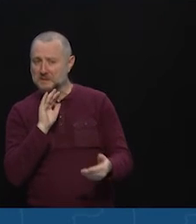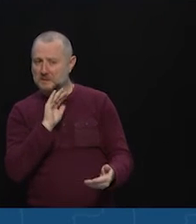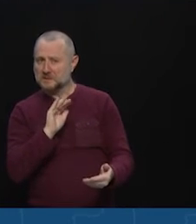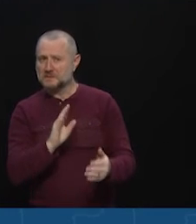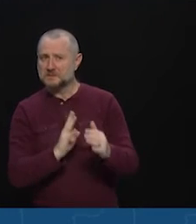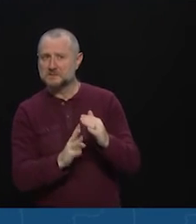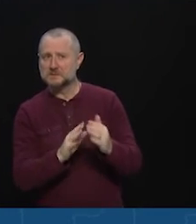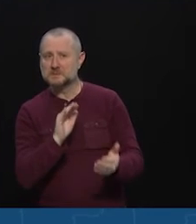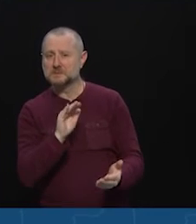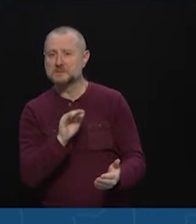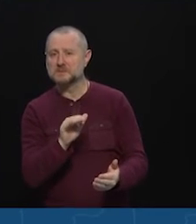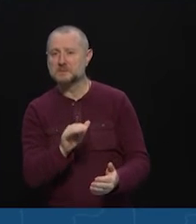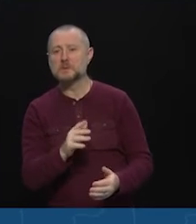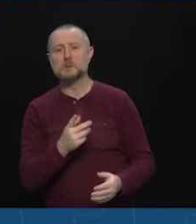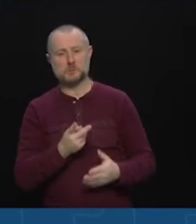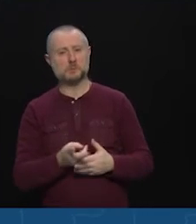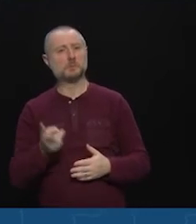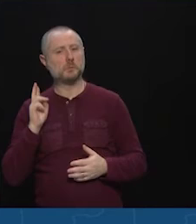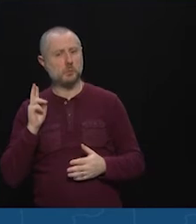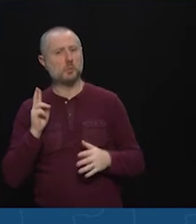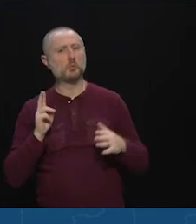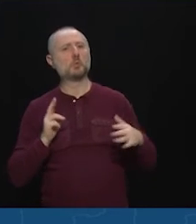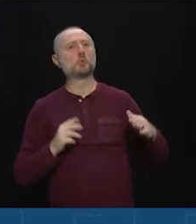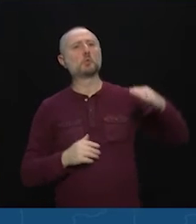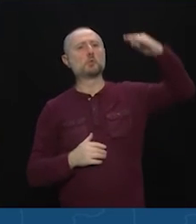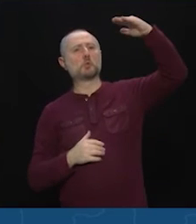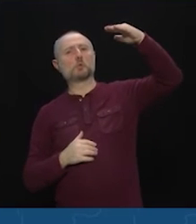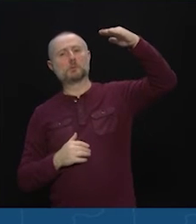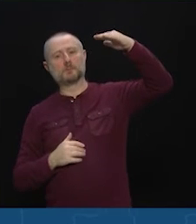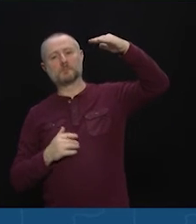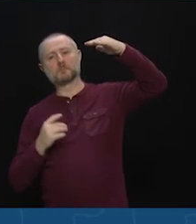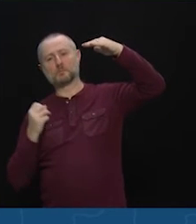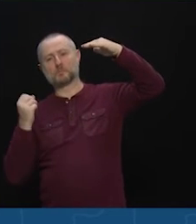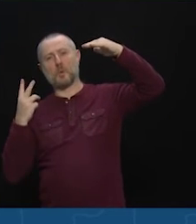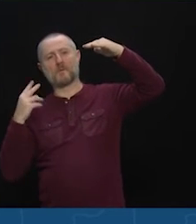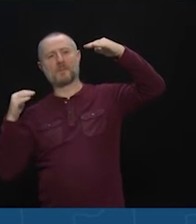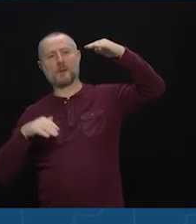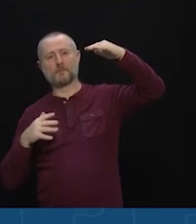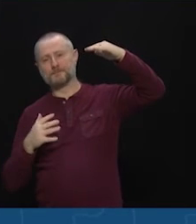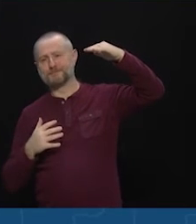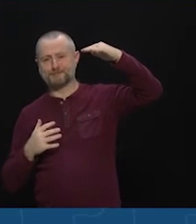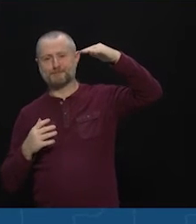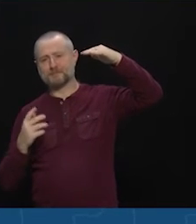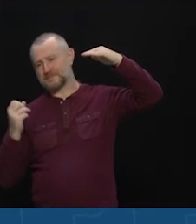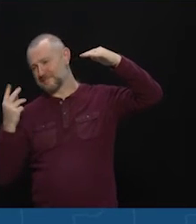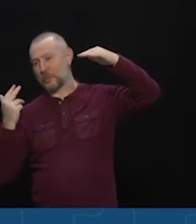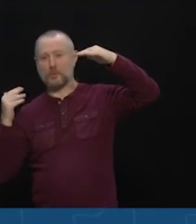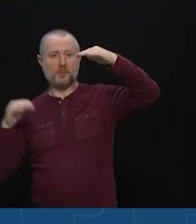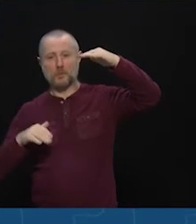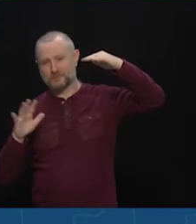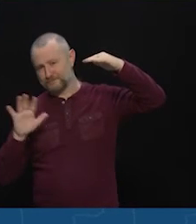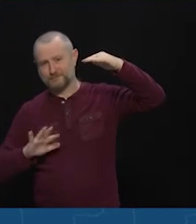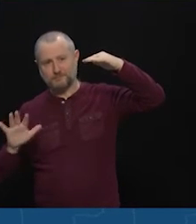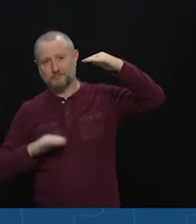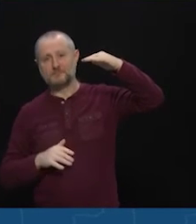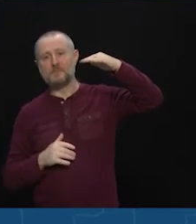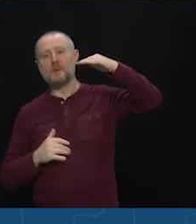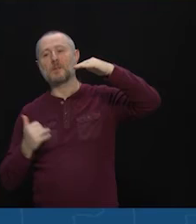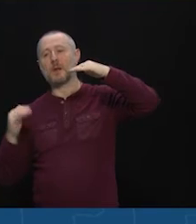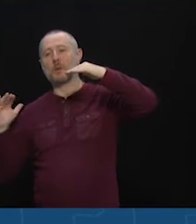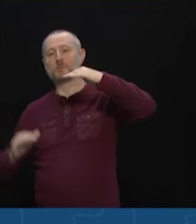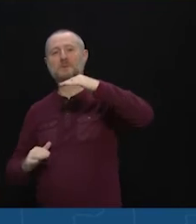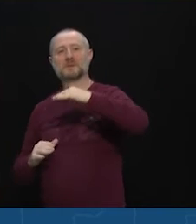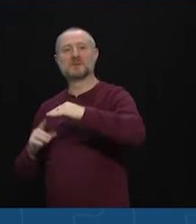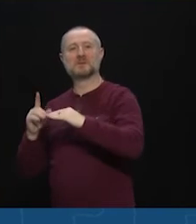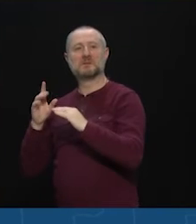at 2 weeks ago. 2 weeks ago, we had over 12,000, almost 13,000 people hospitalized. Now we're down to 9,800. So it's still